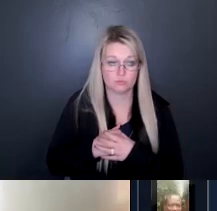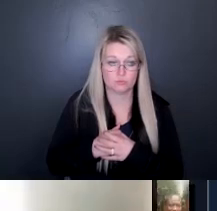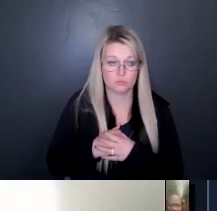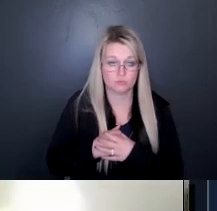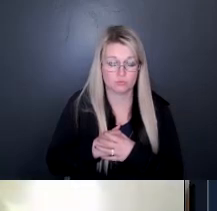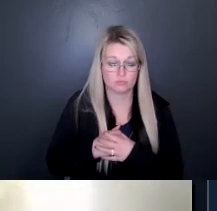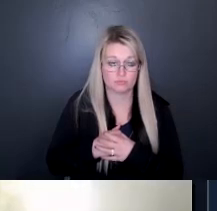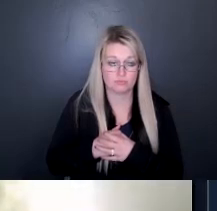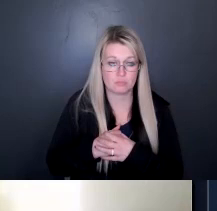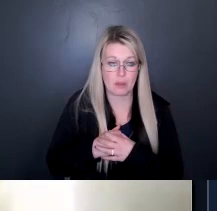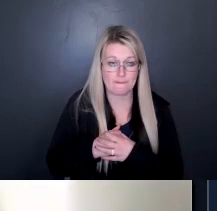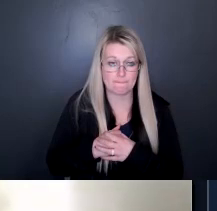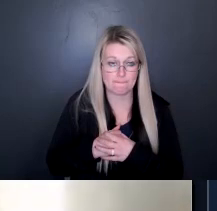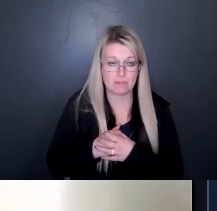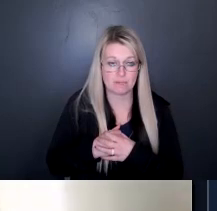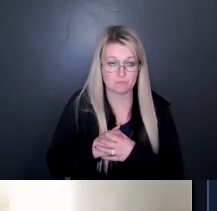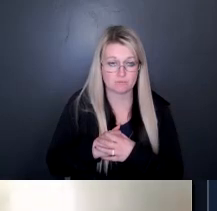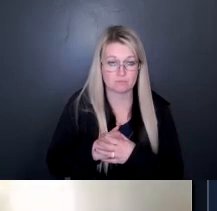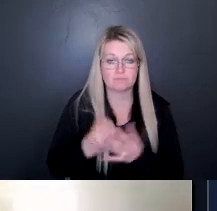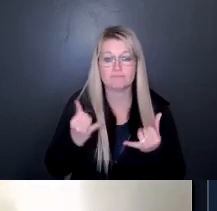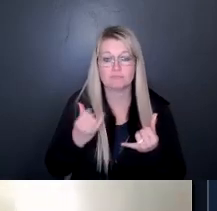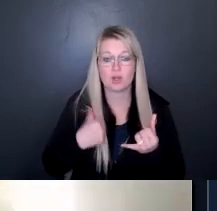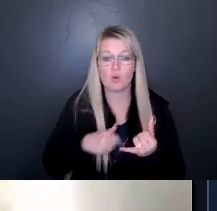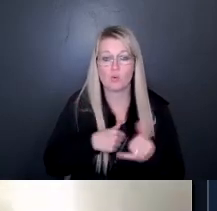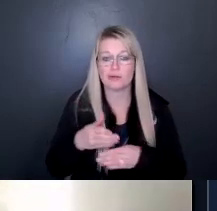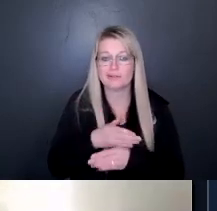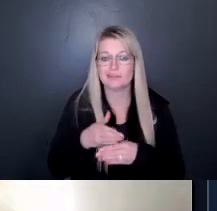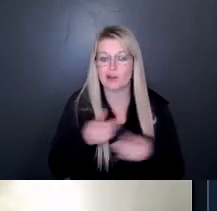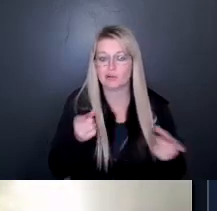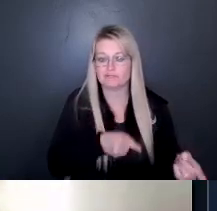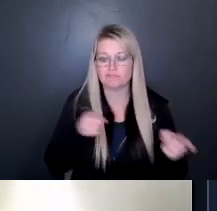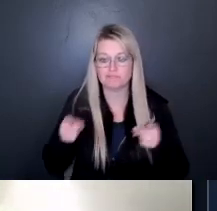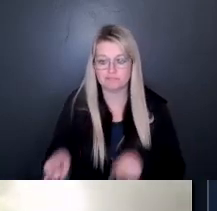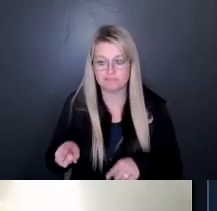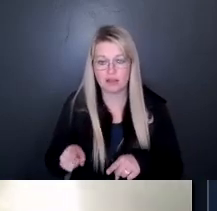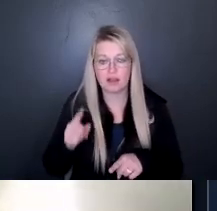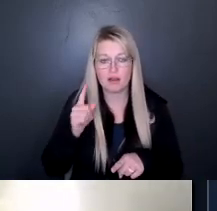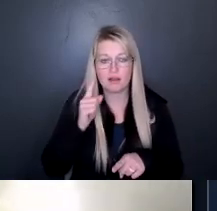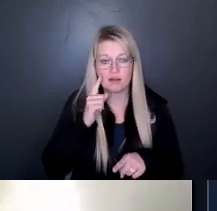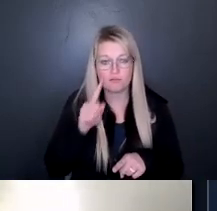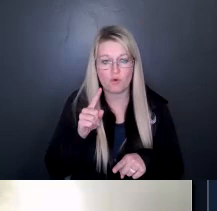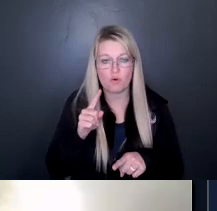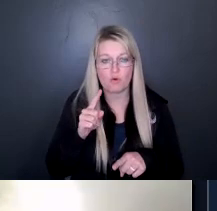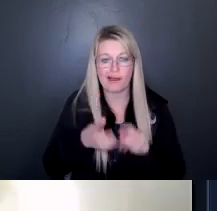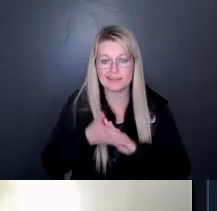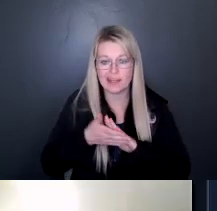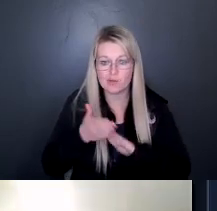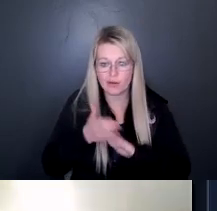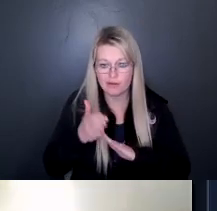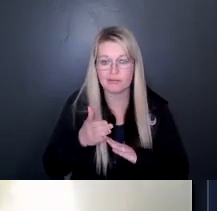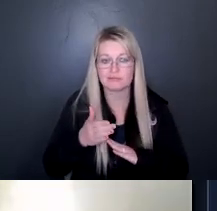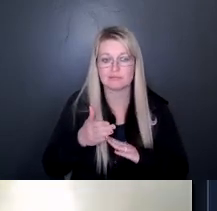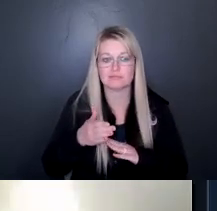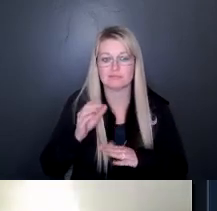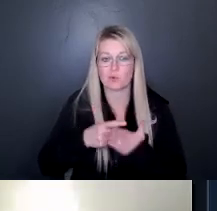At this time, we are sharing the outcomes of the use of Accelerated Learning Program.